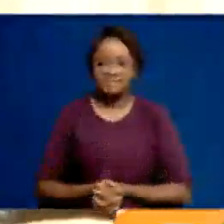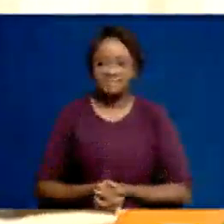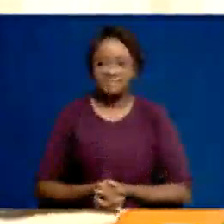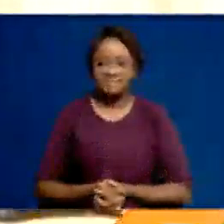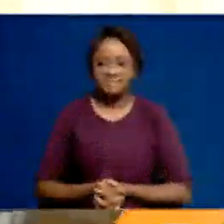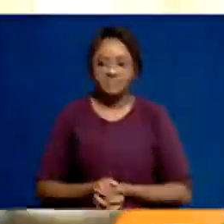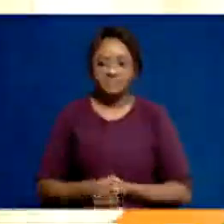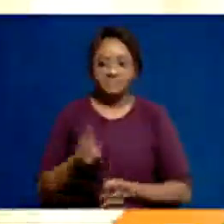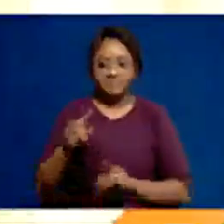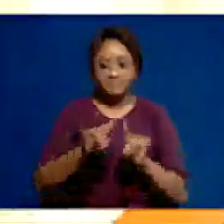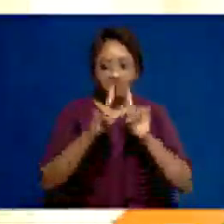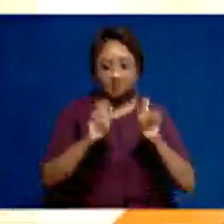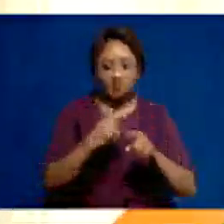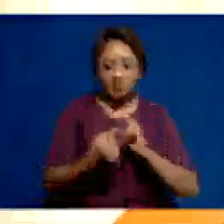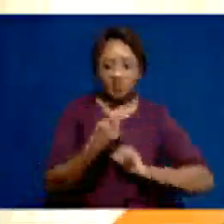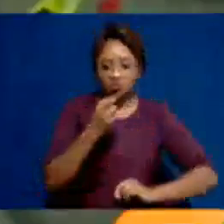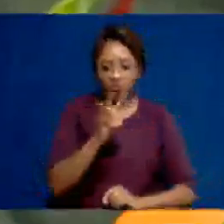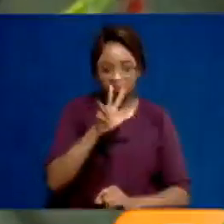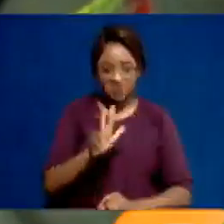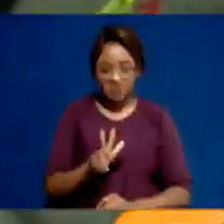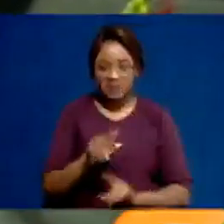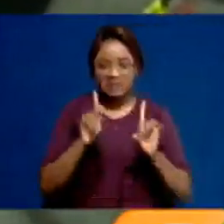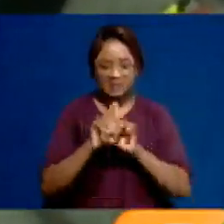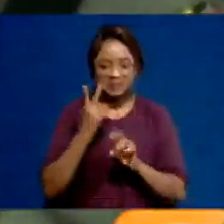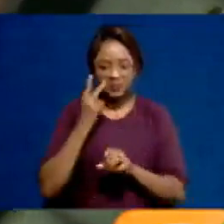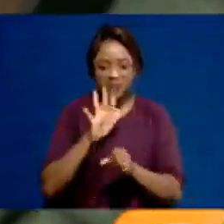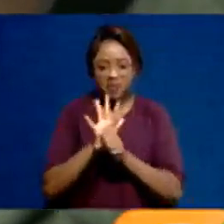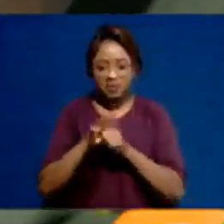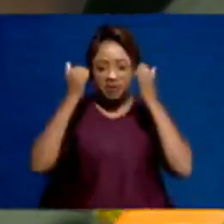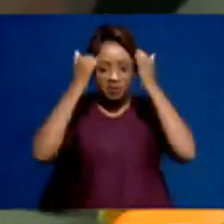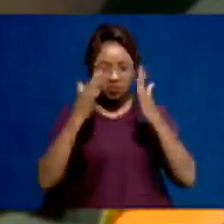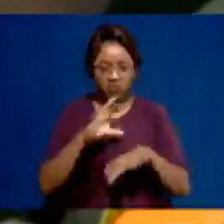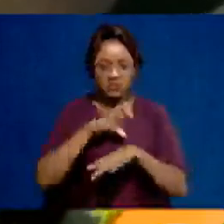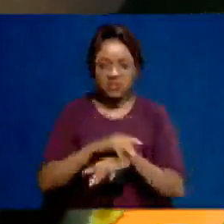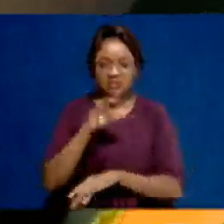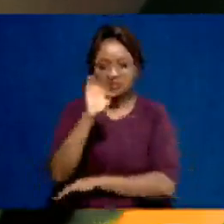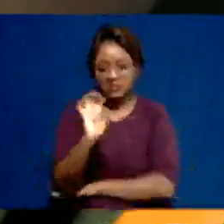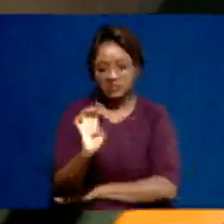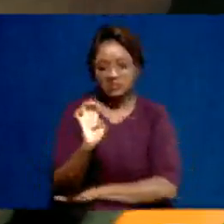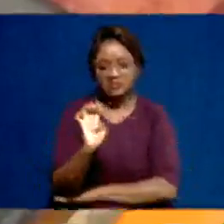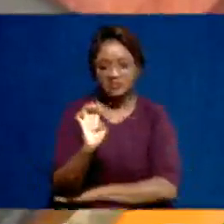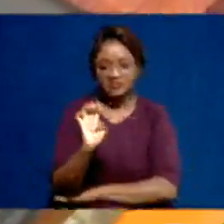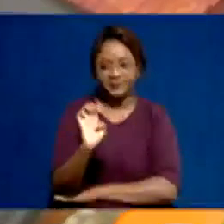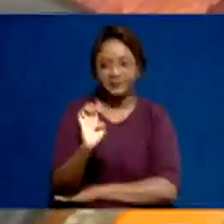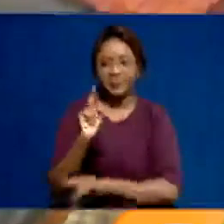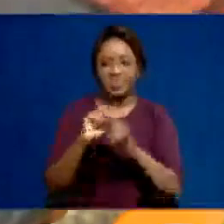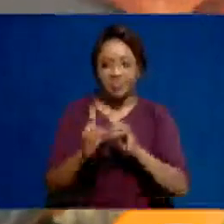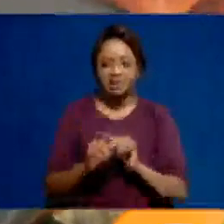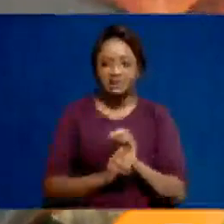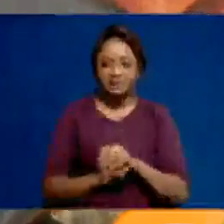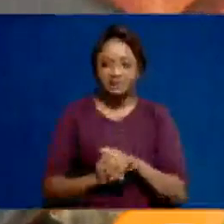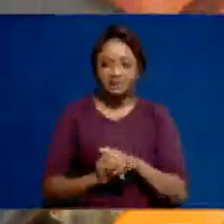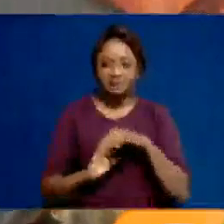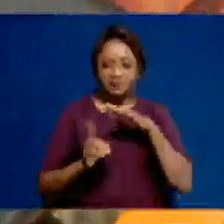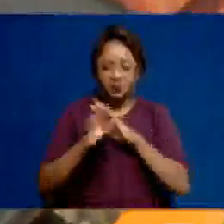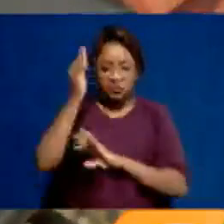Mitihani hii ya mwaka 2023 pia ilishuhudia idadi kubwa ya wanafunzi waliopata alama ya E, licha ya Wizara ya Elimu kusema kuwa